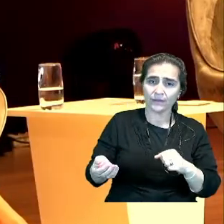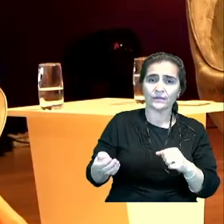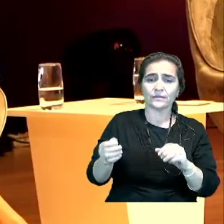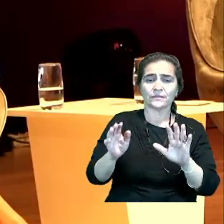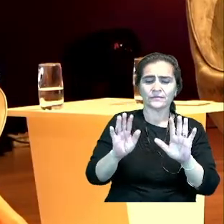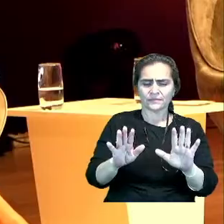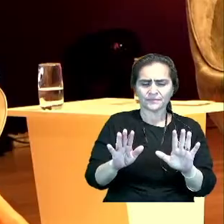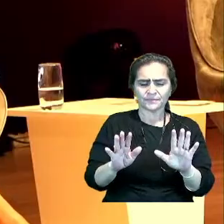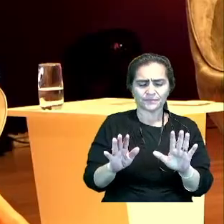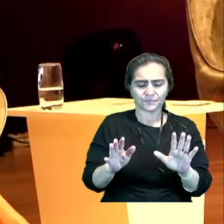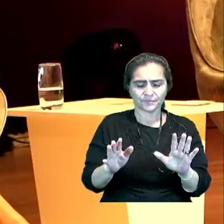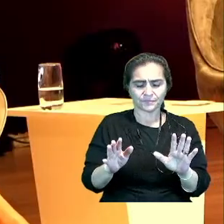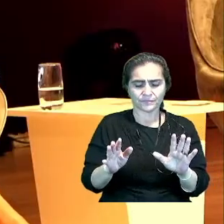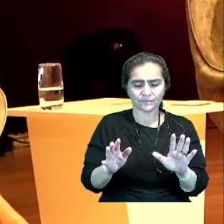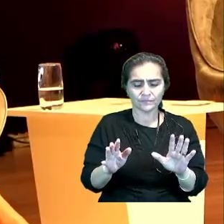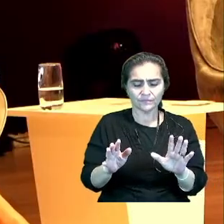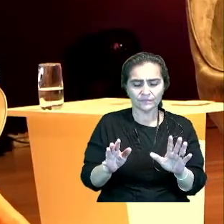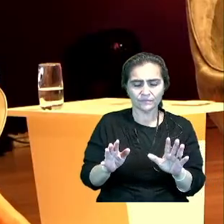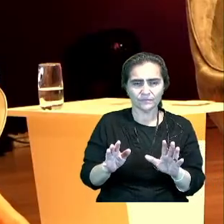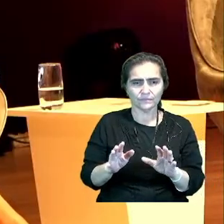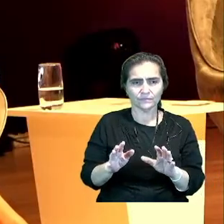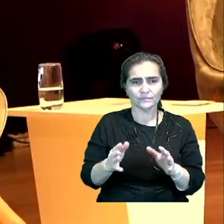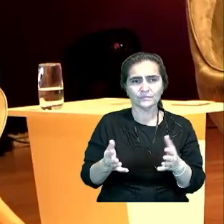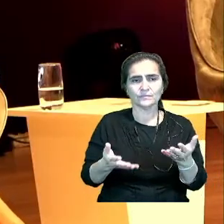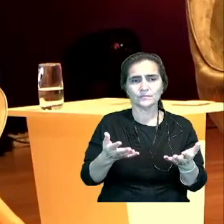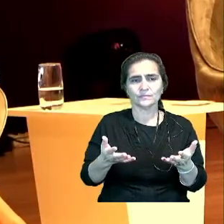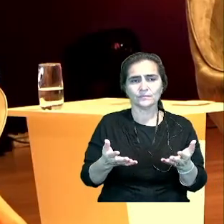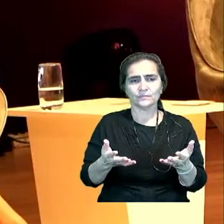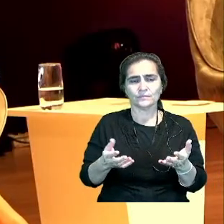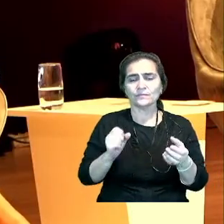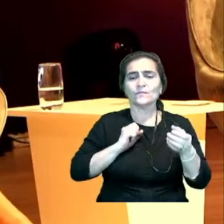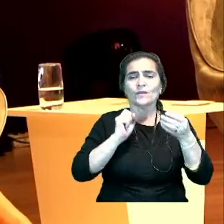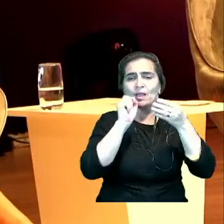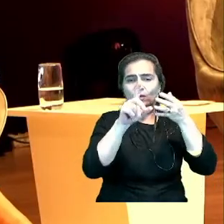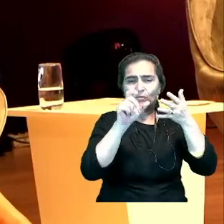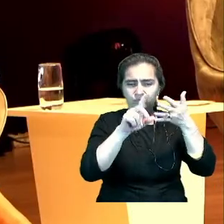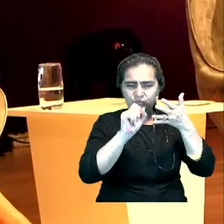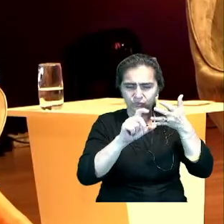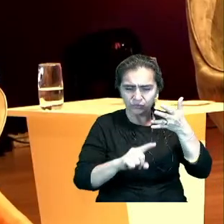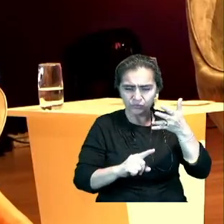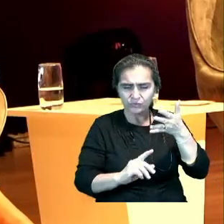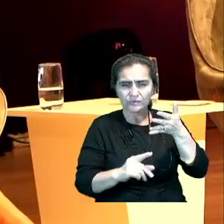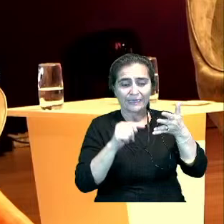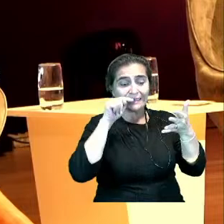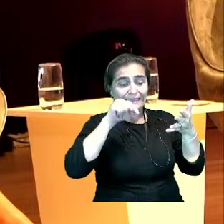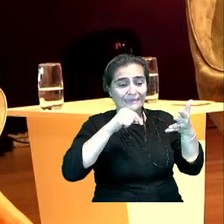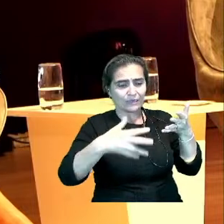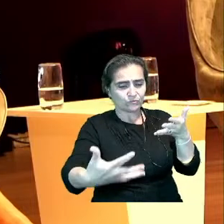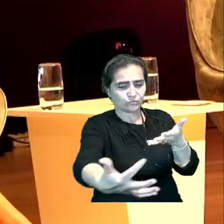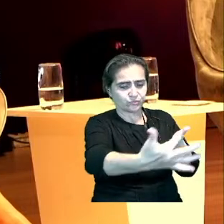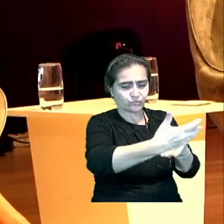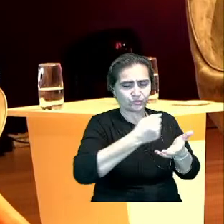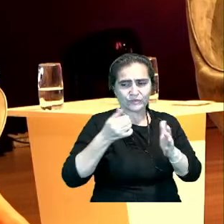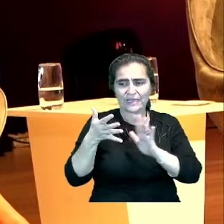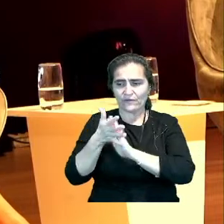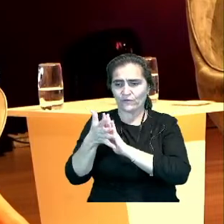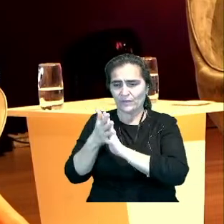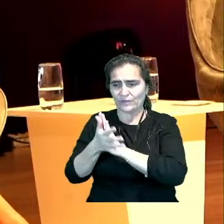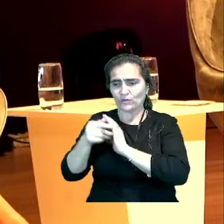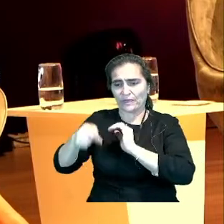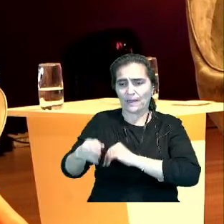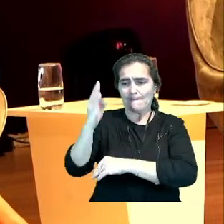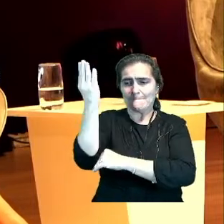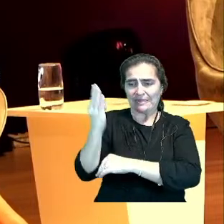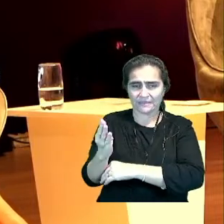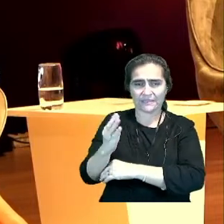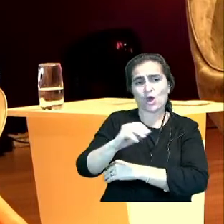Pan American Development Bank and with Frida Prieto organization to have a survey that revealed not only Brazilian data, but then for